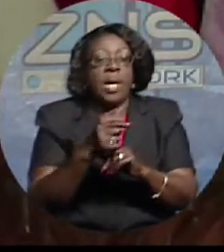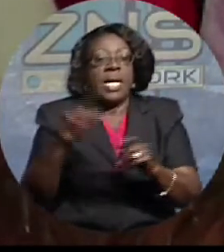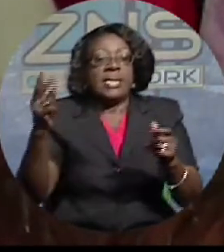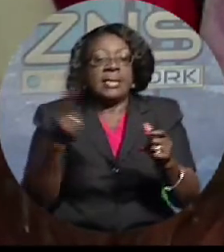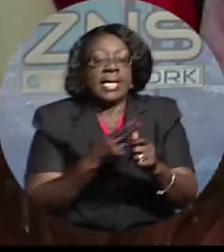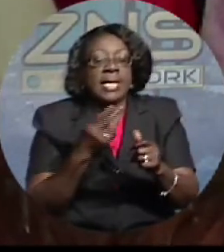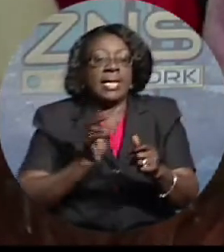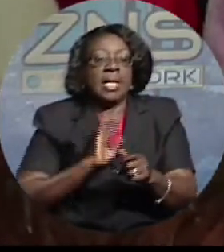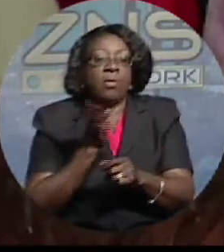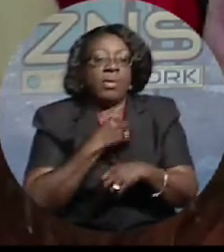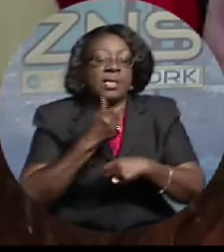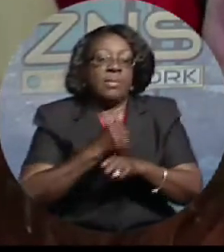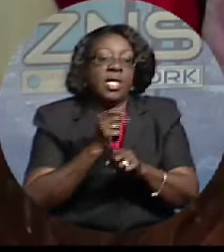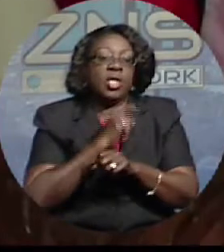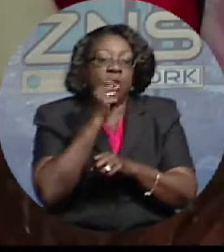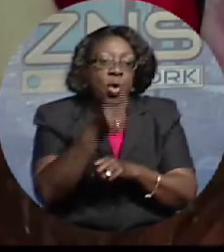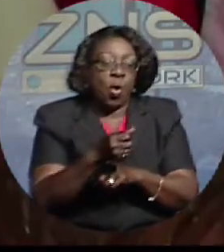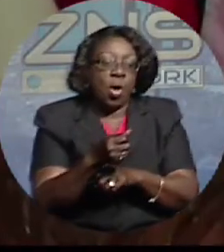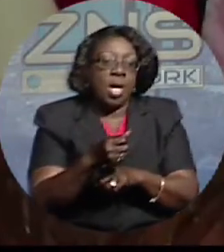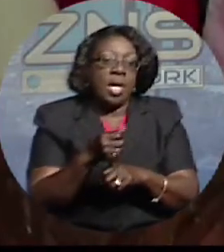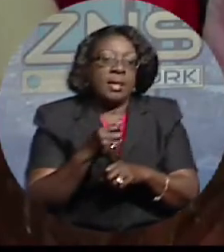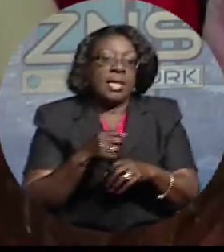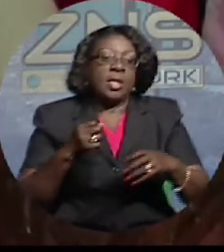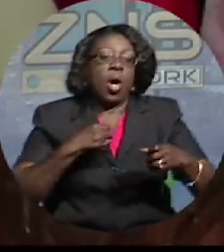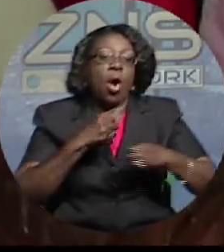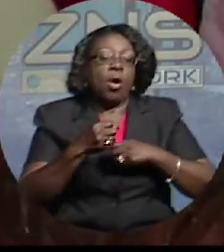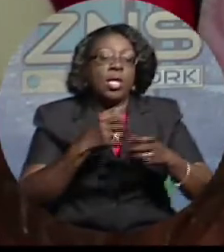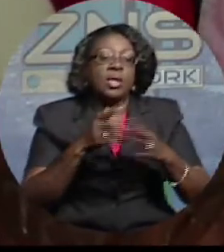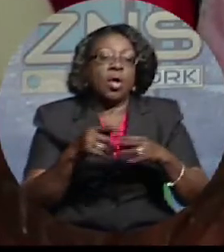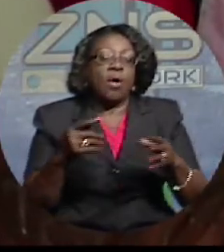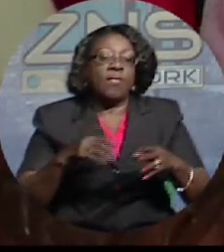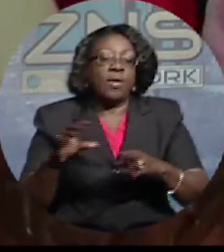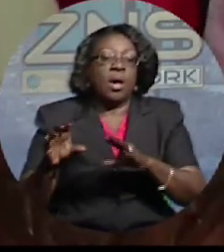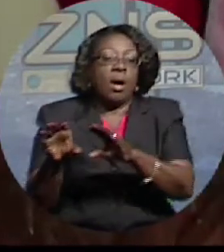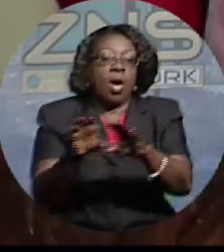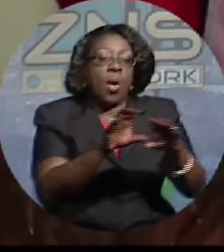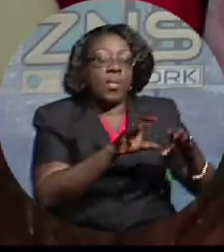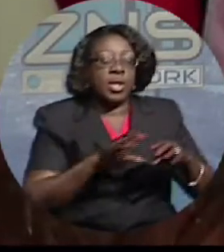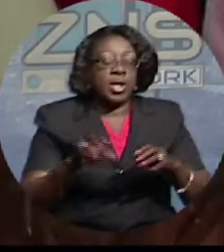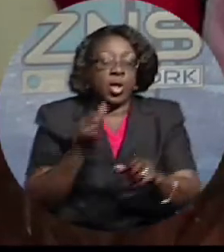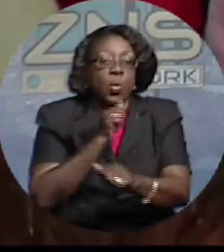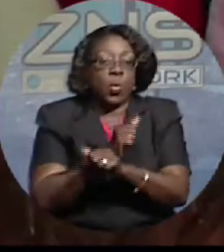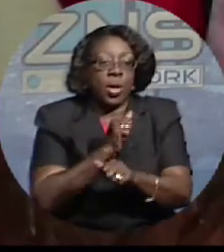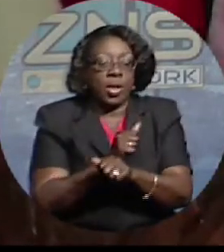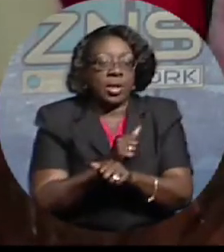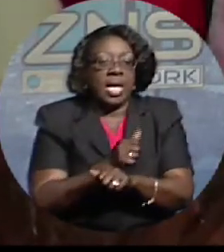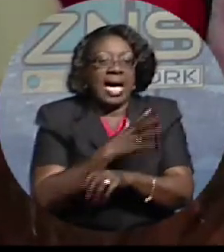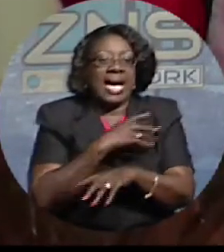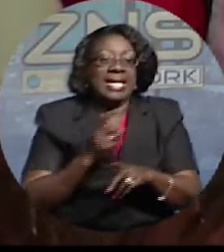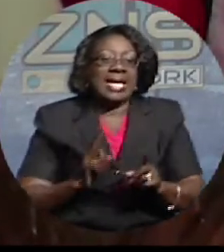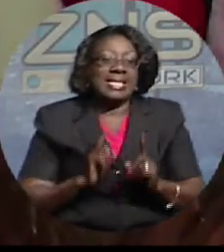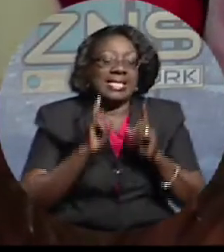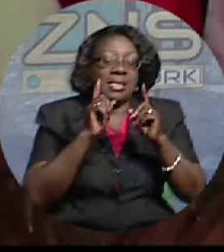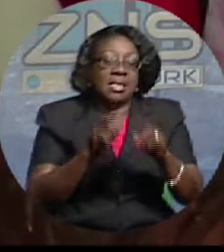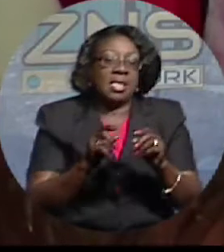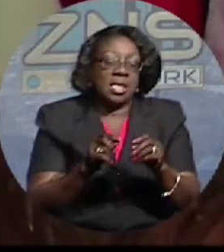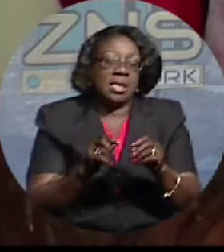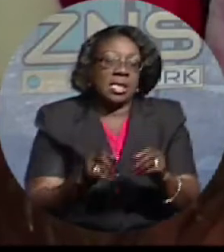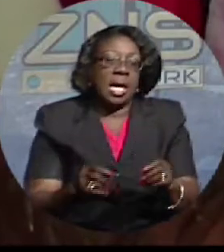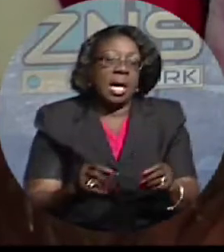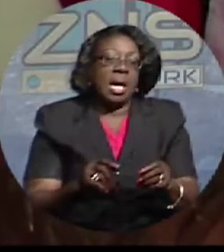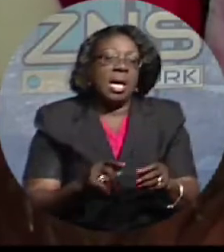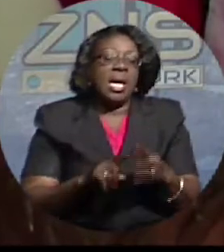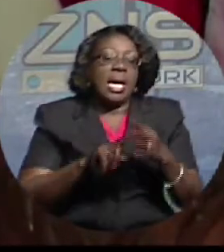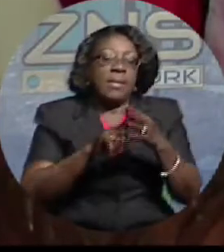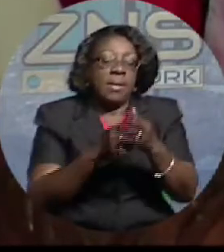Secondly, we must ensure that the organs of the community work as intended and that its decisions are implemented in